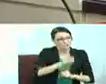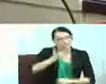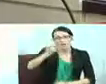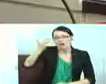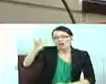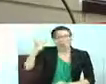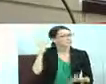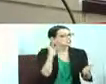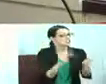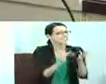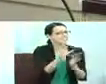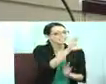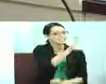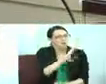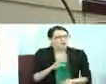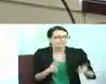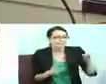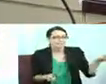Jesus Christ,